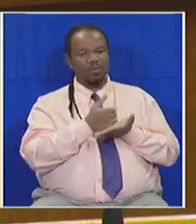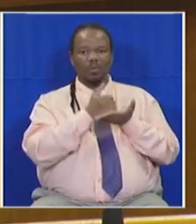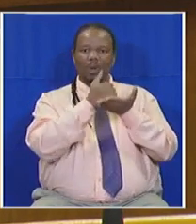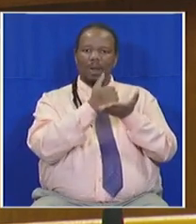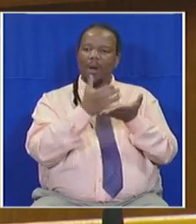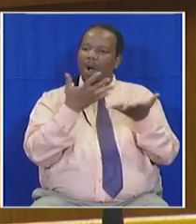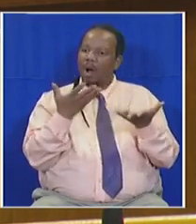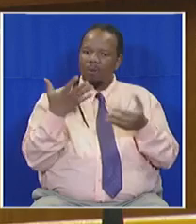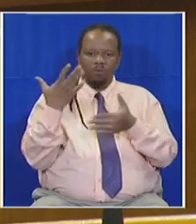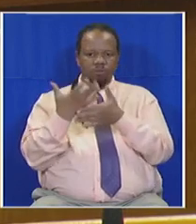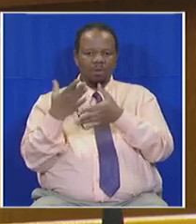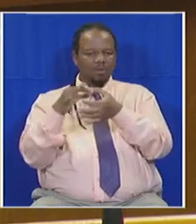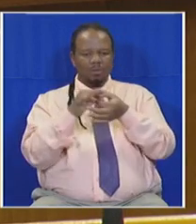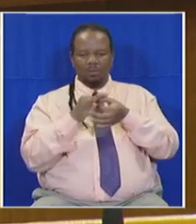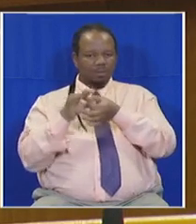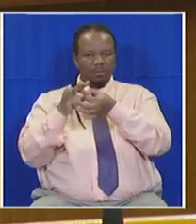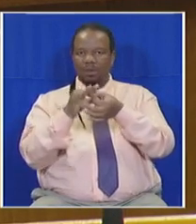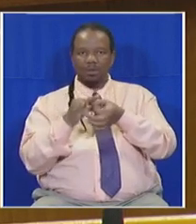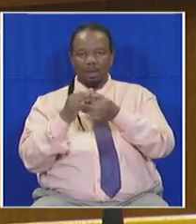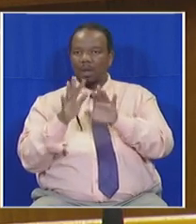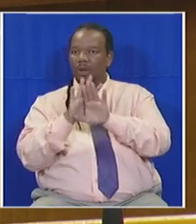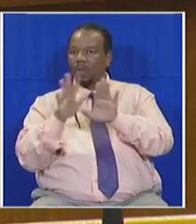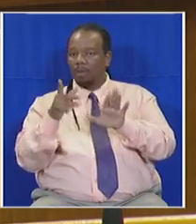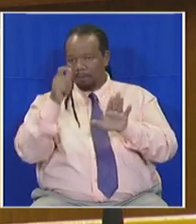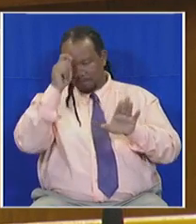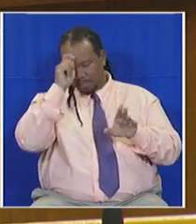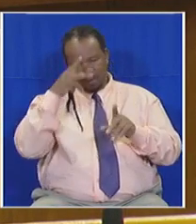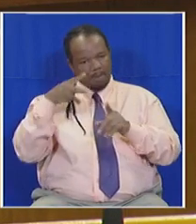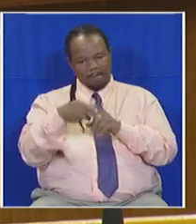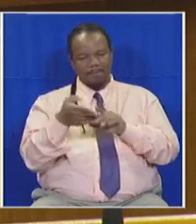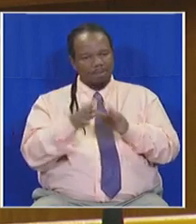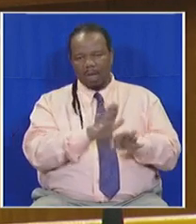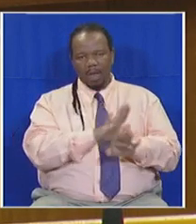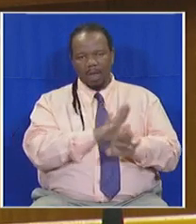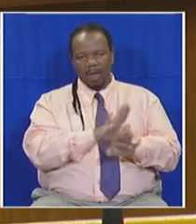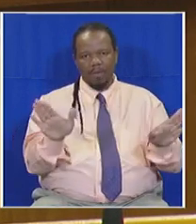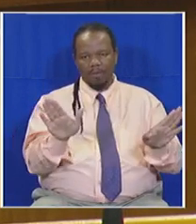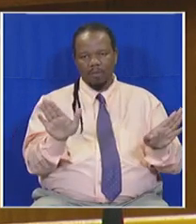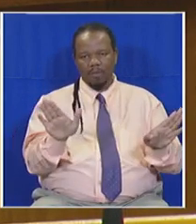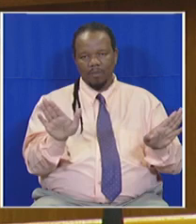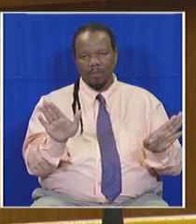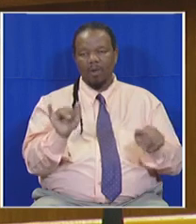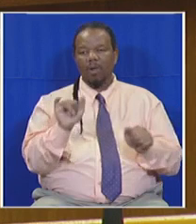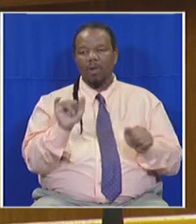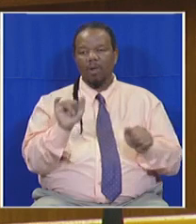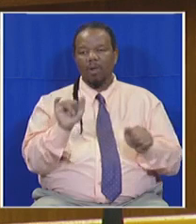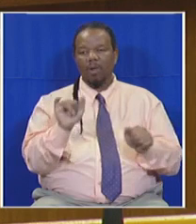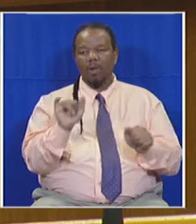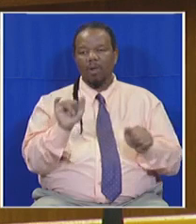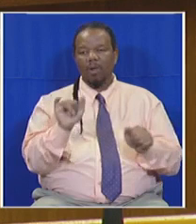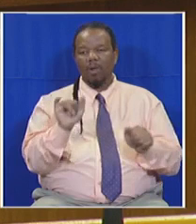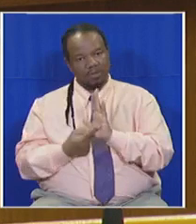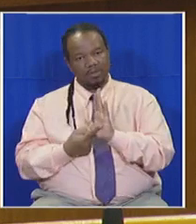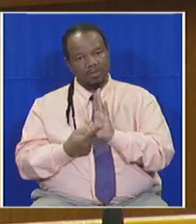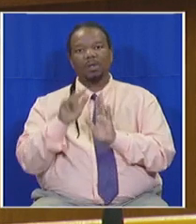collective efforts to have a debt-free initiation practice, to address most of the policy and legislative gaps